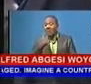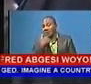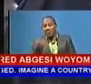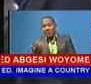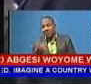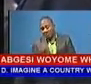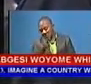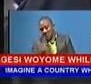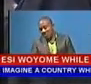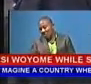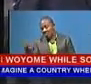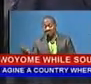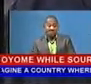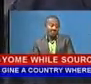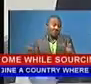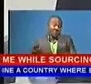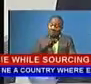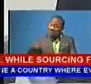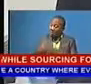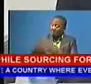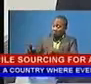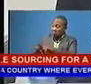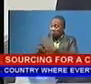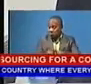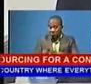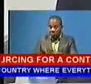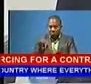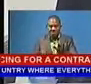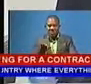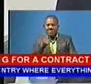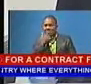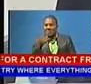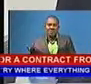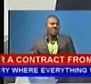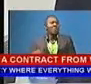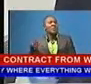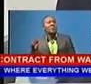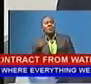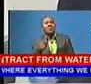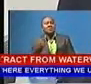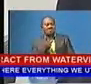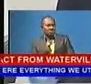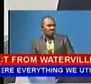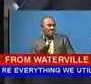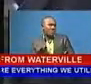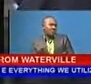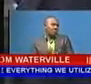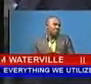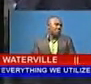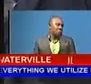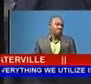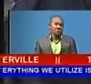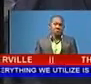generally about others, and he said those were also typos. So all we're asking is, consistent with his evidence, if